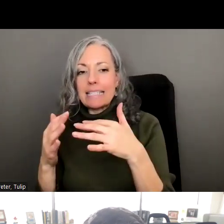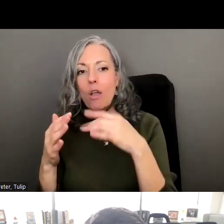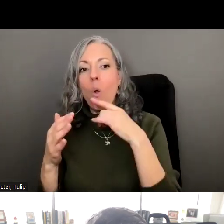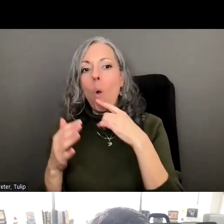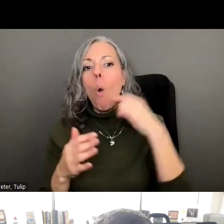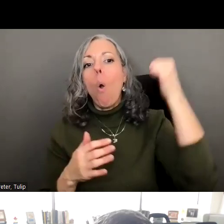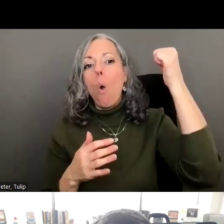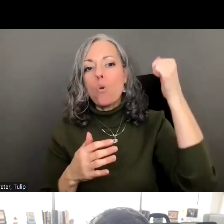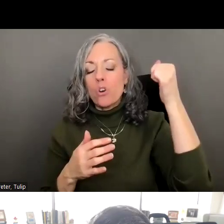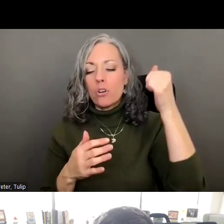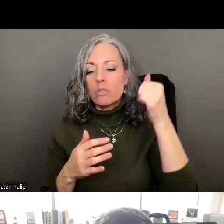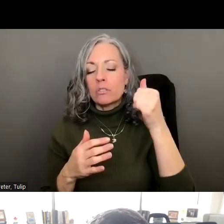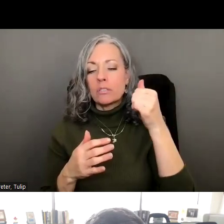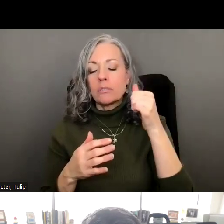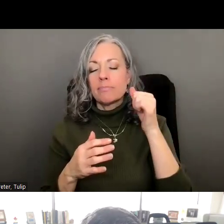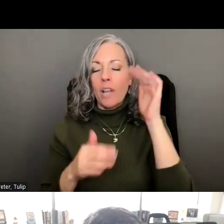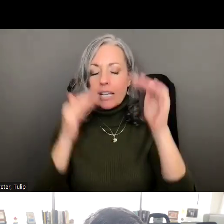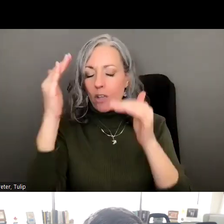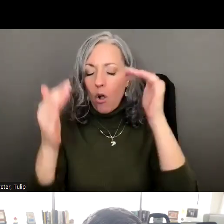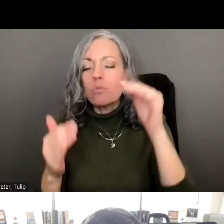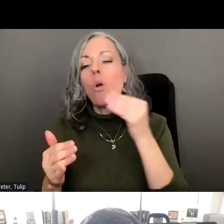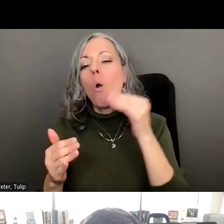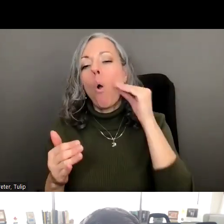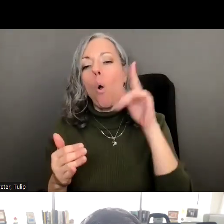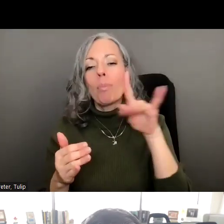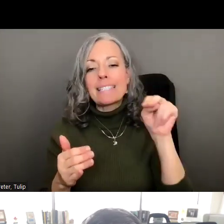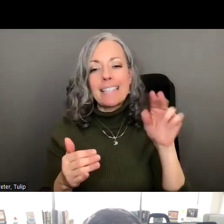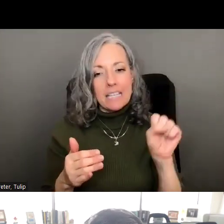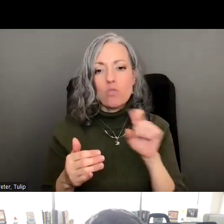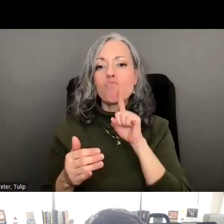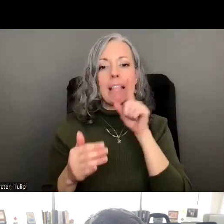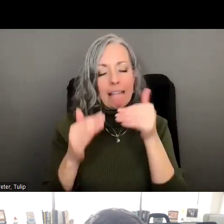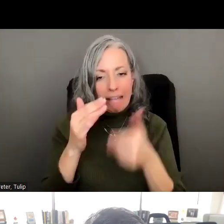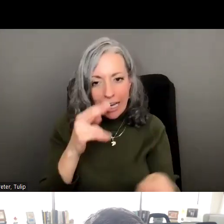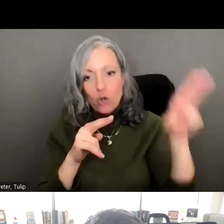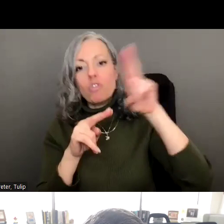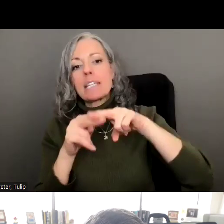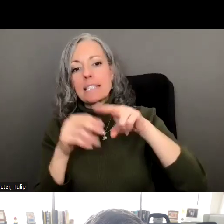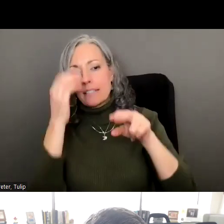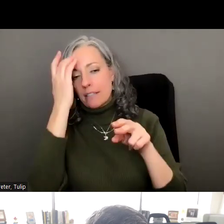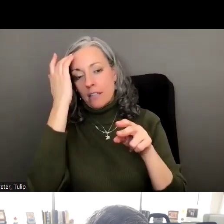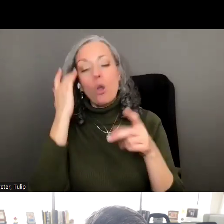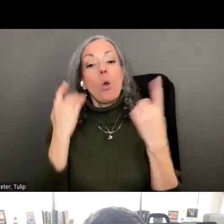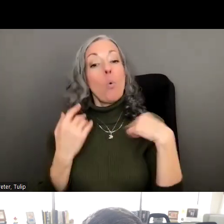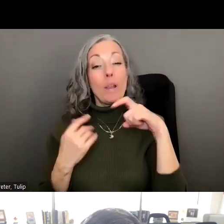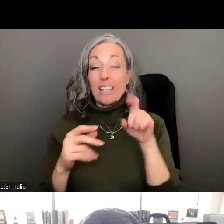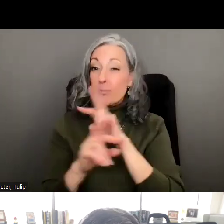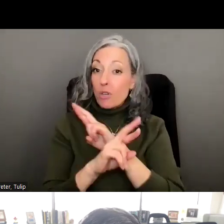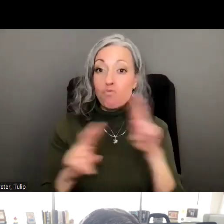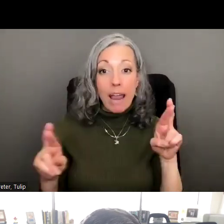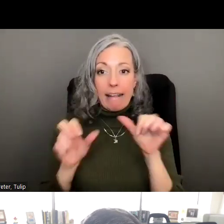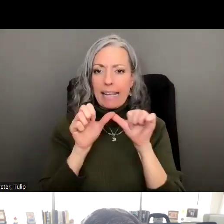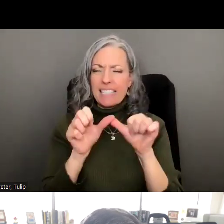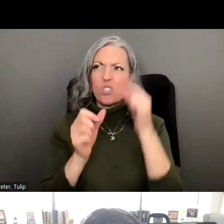rise. The effects of climate change and disaster preparedness are important things for us to continue to